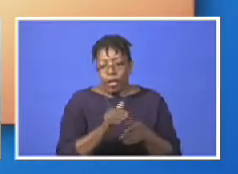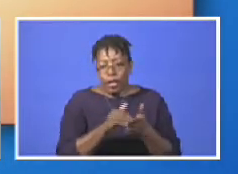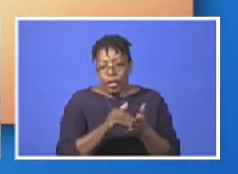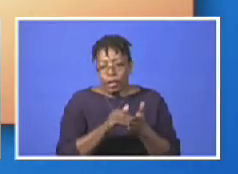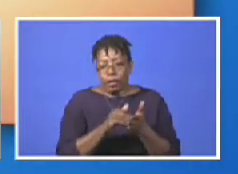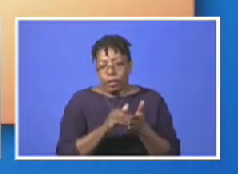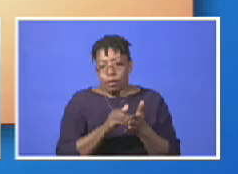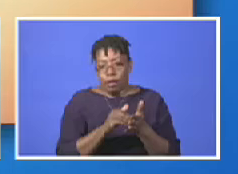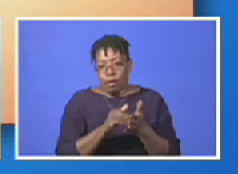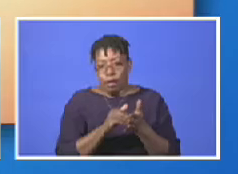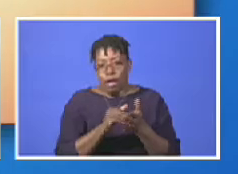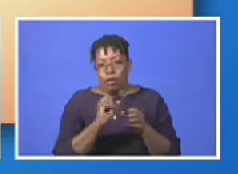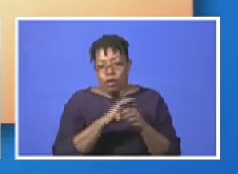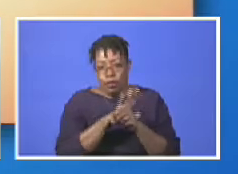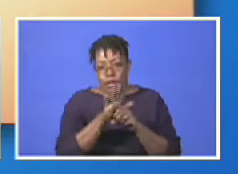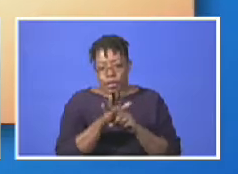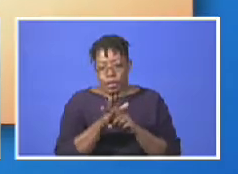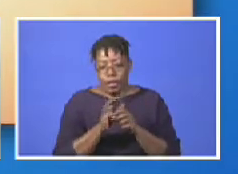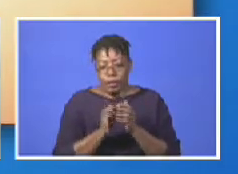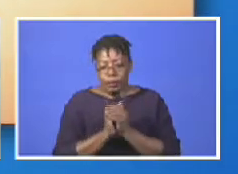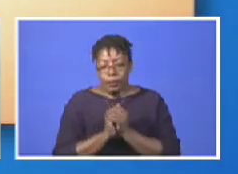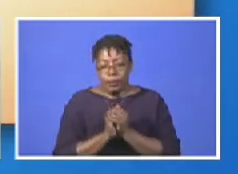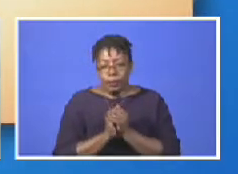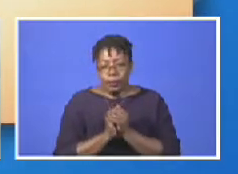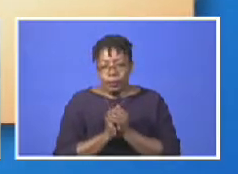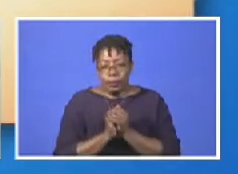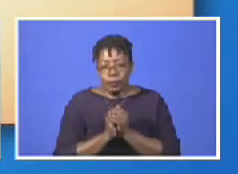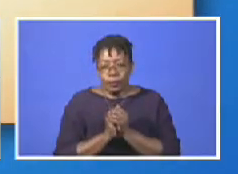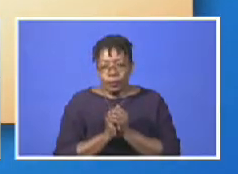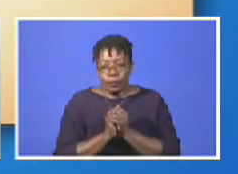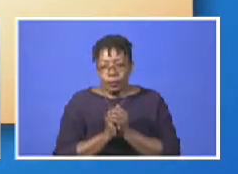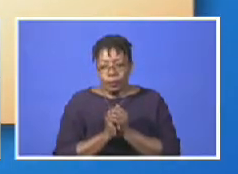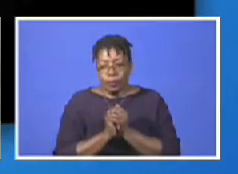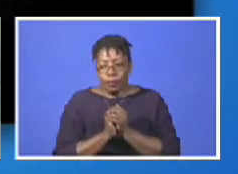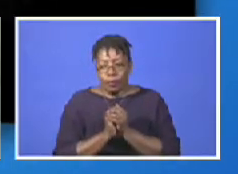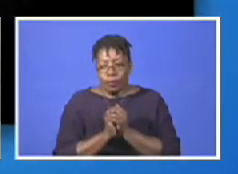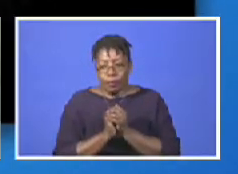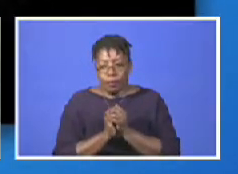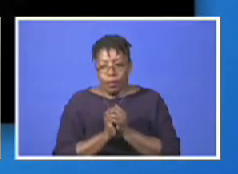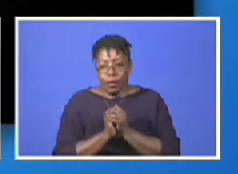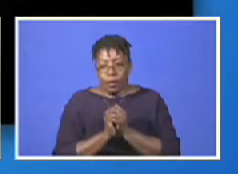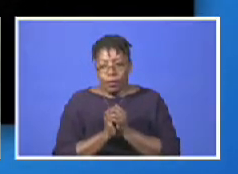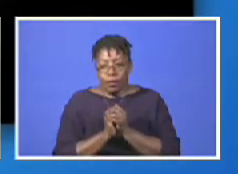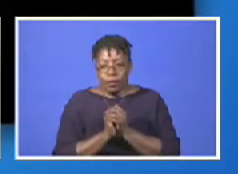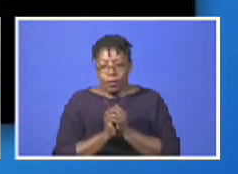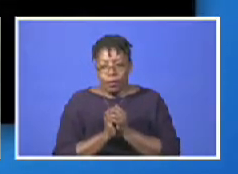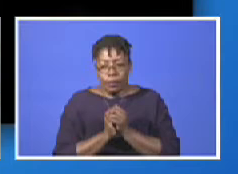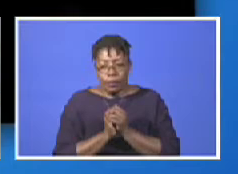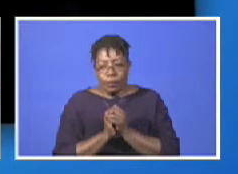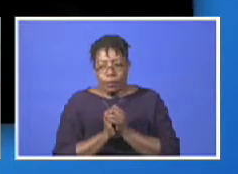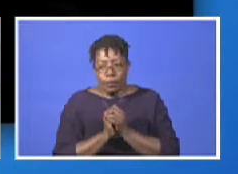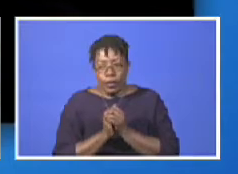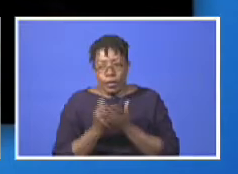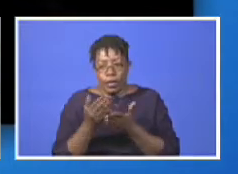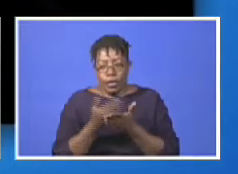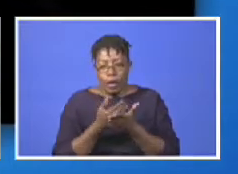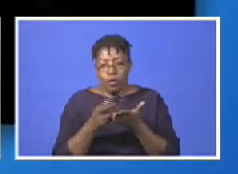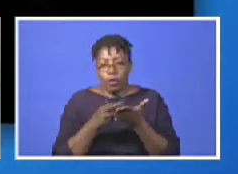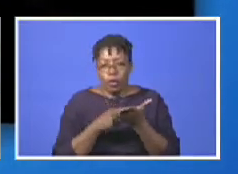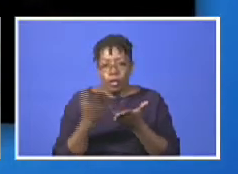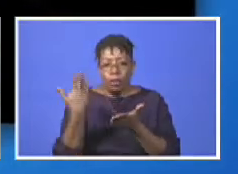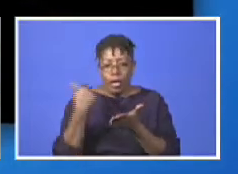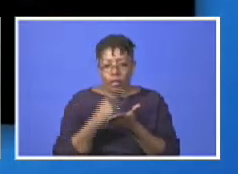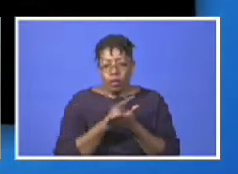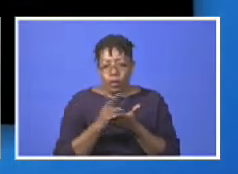COVID-19, mutant variants. And there are several that have been reported in the last few weeks